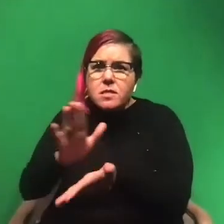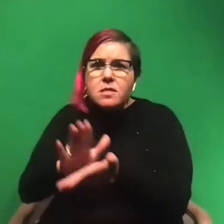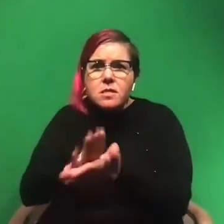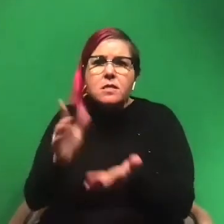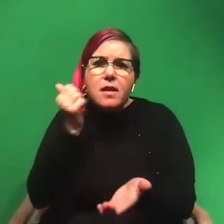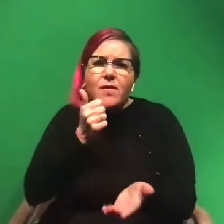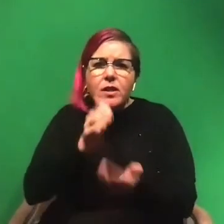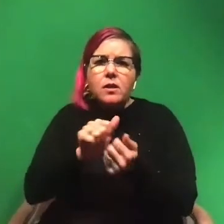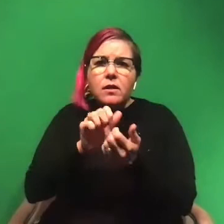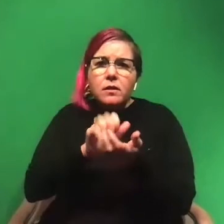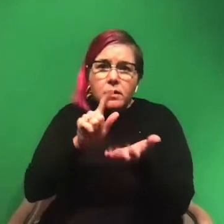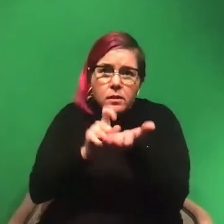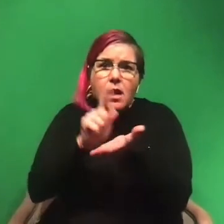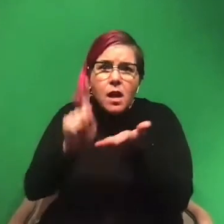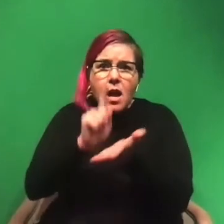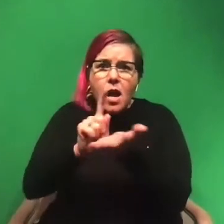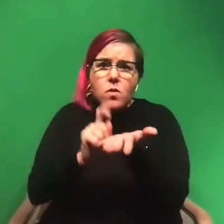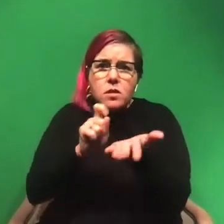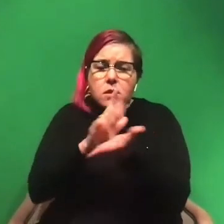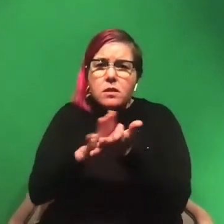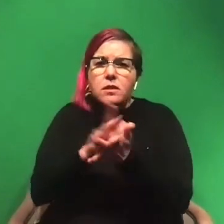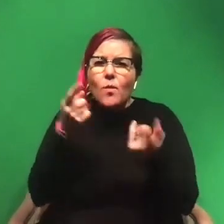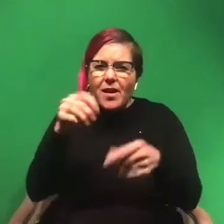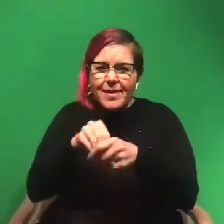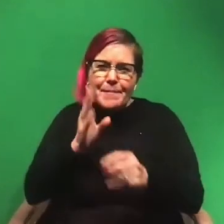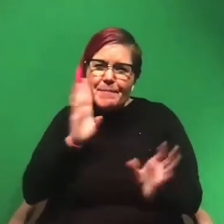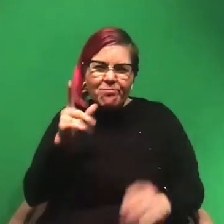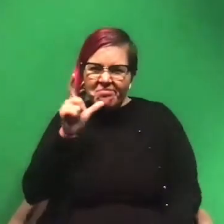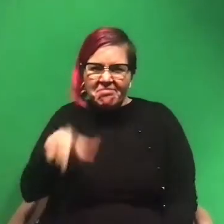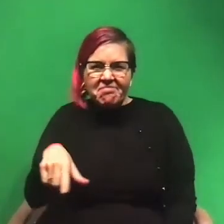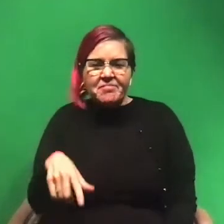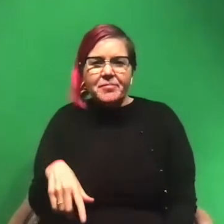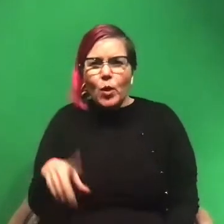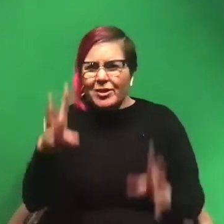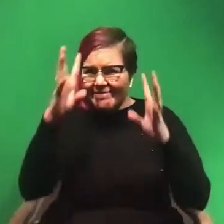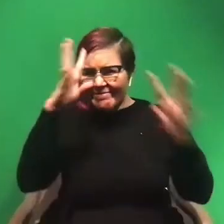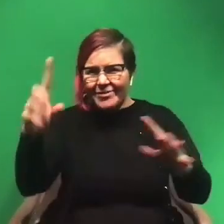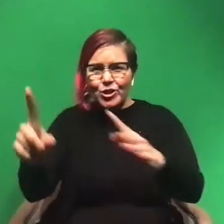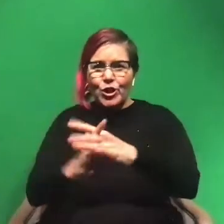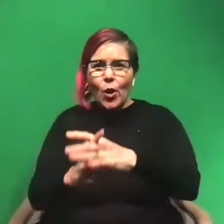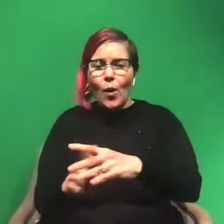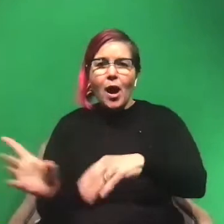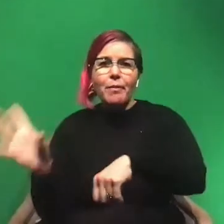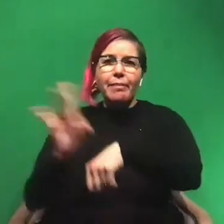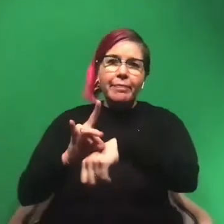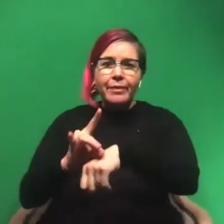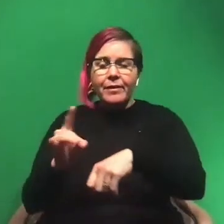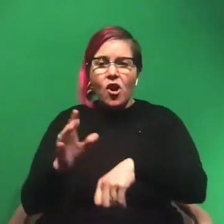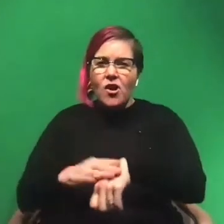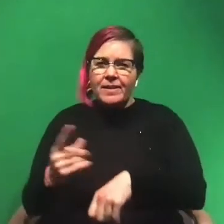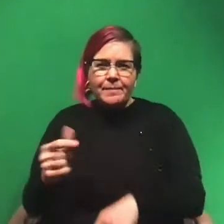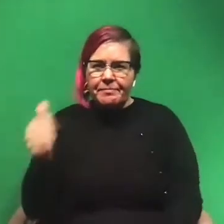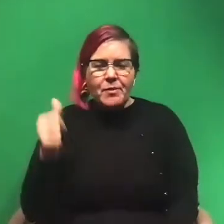day or every single hour while you're in your bedroom. It's not sporadically going